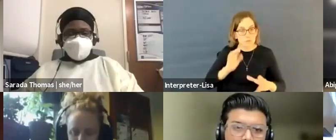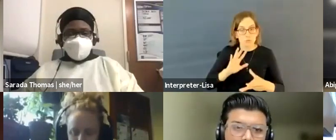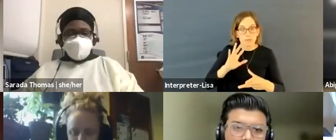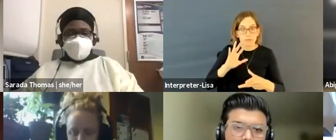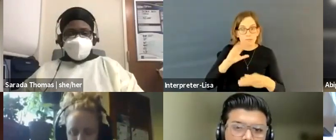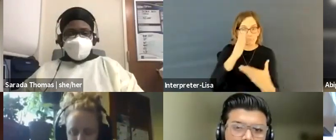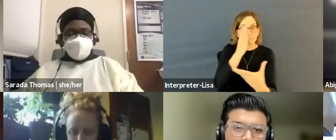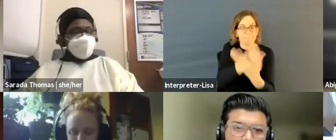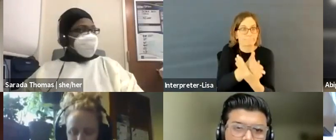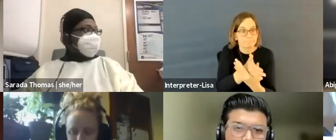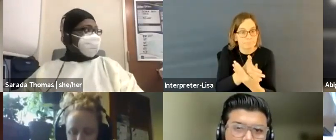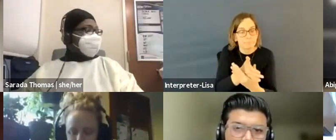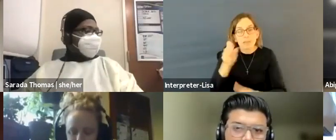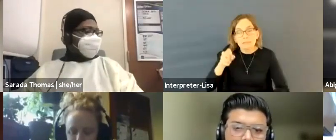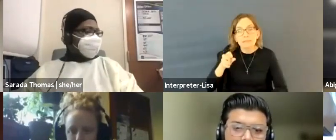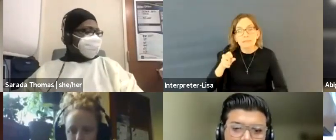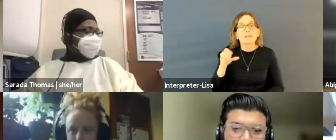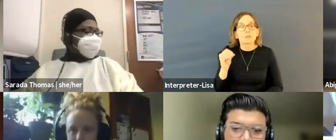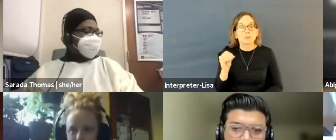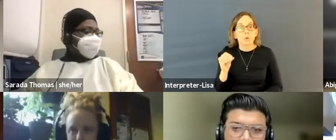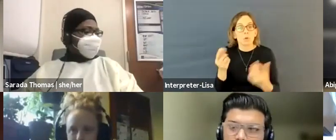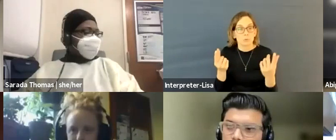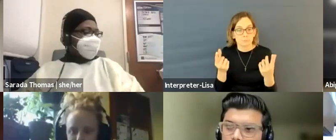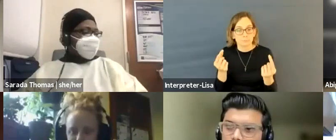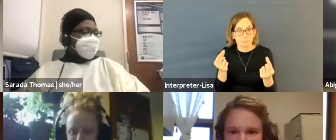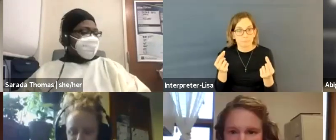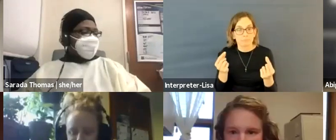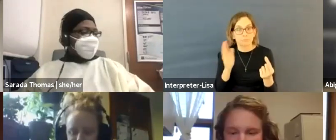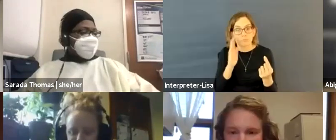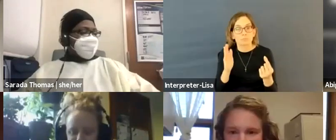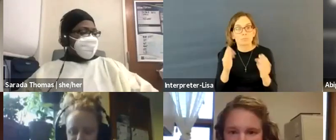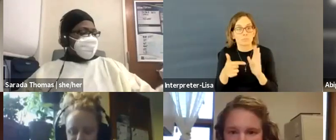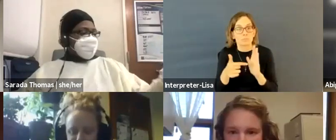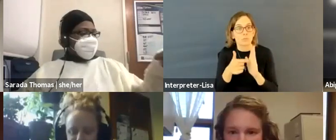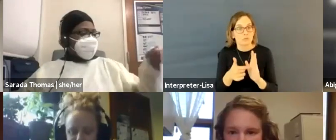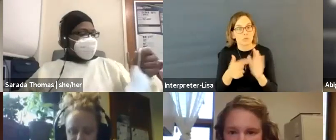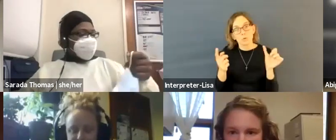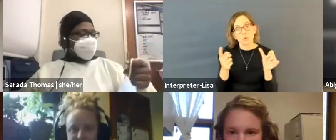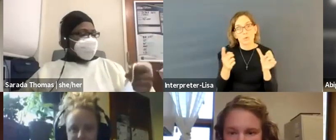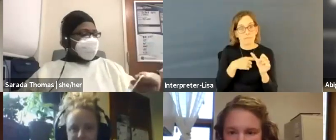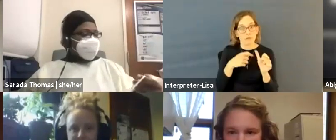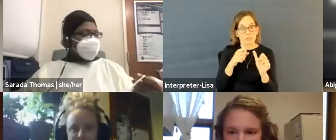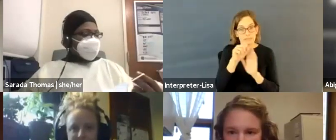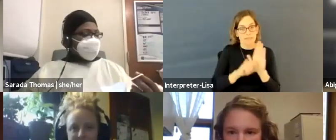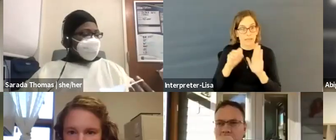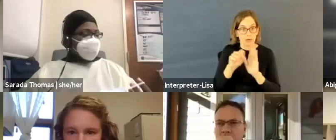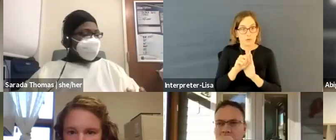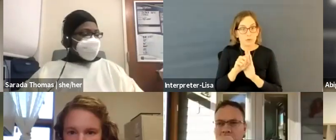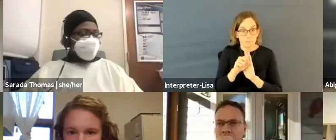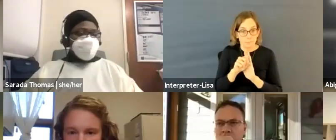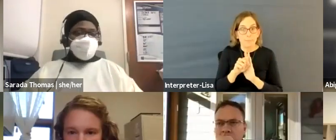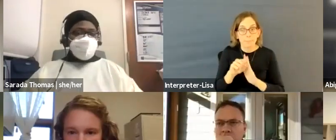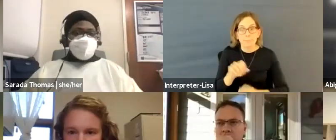So we are going to show you our first scenario.